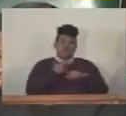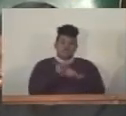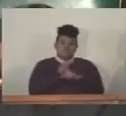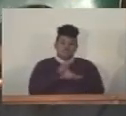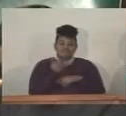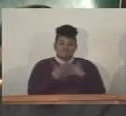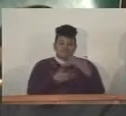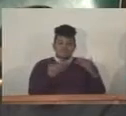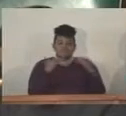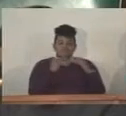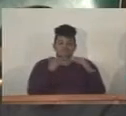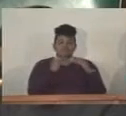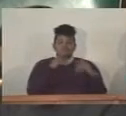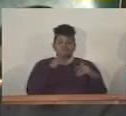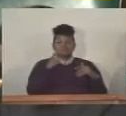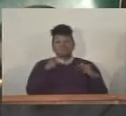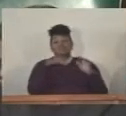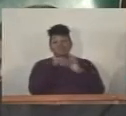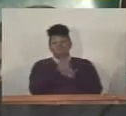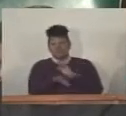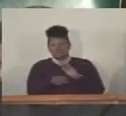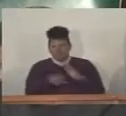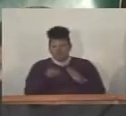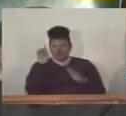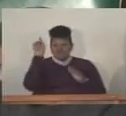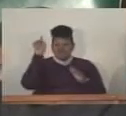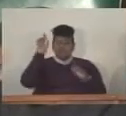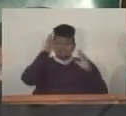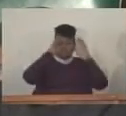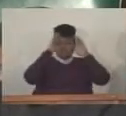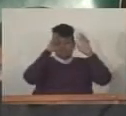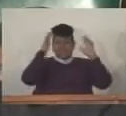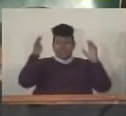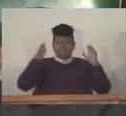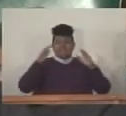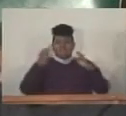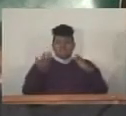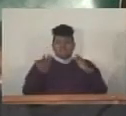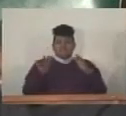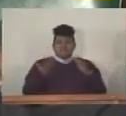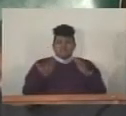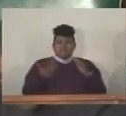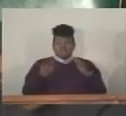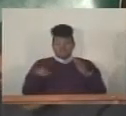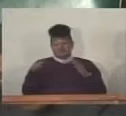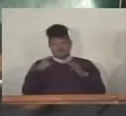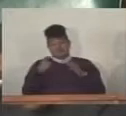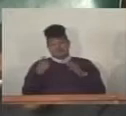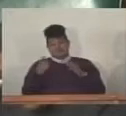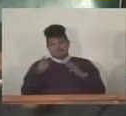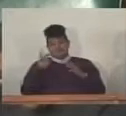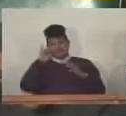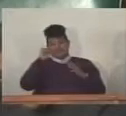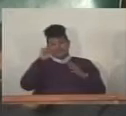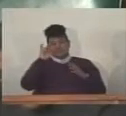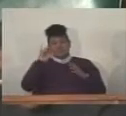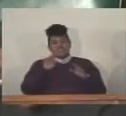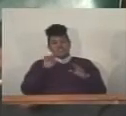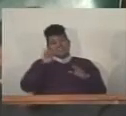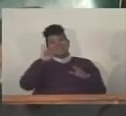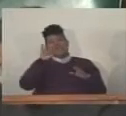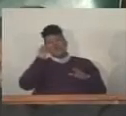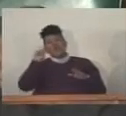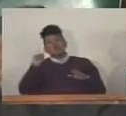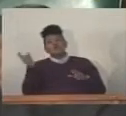there is clear evidence that a victim has suffered loss as a result of the crime inflicted by the convicted offender,